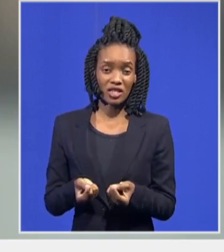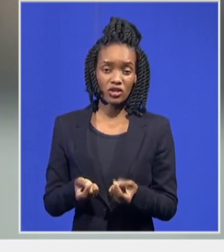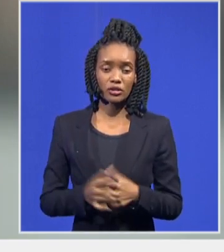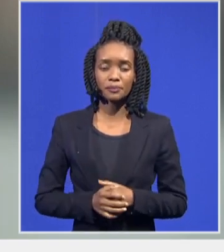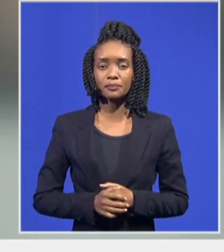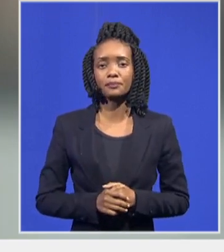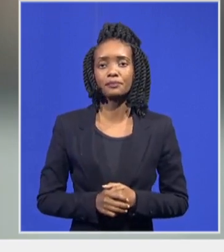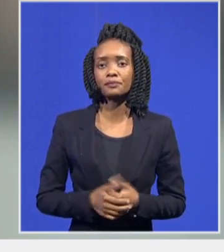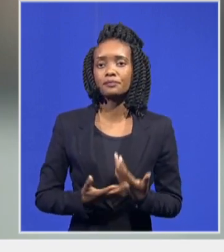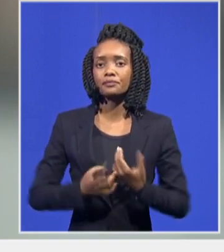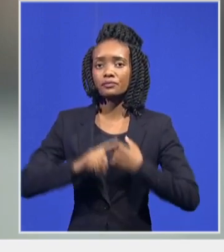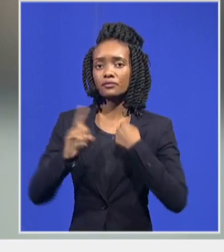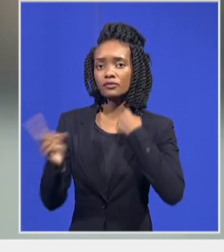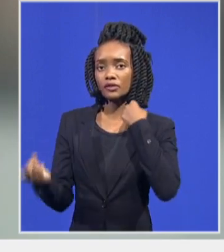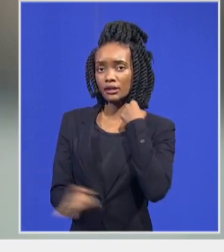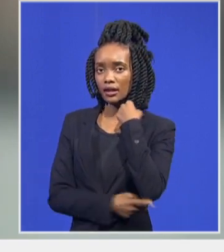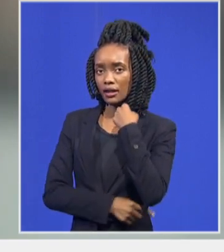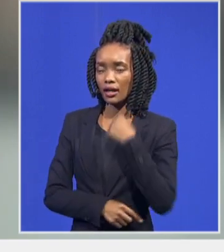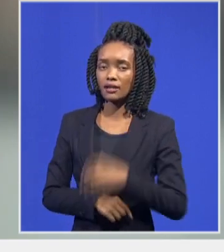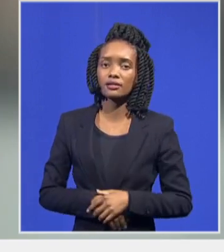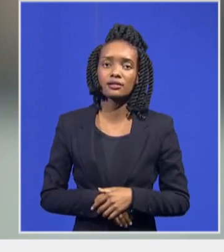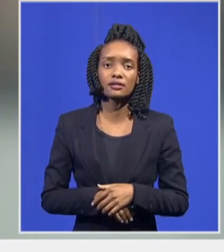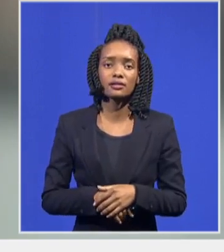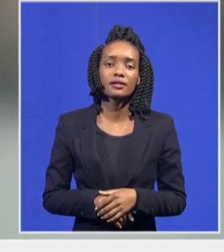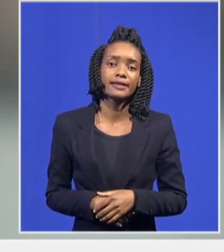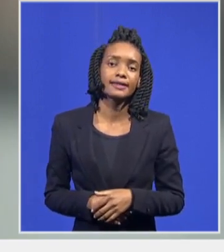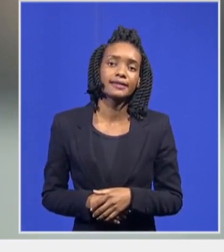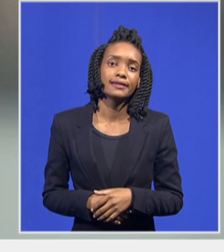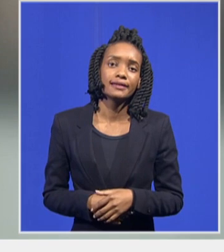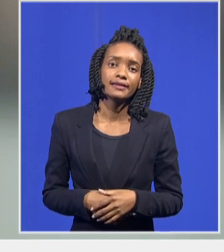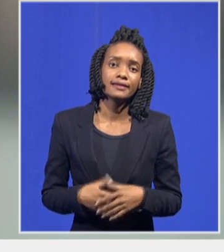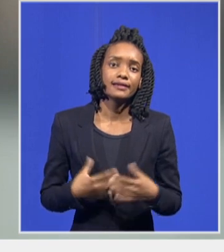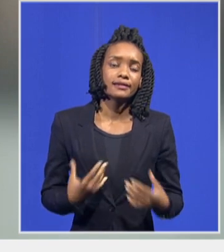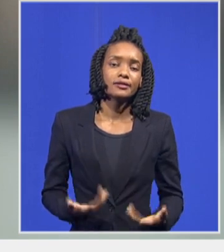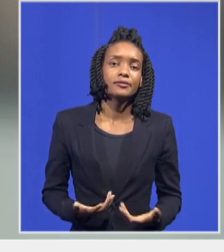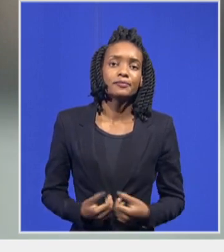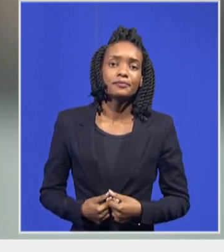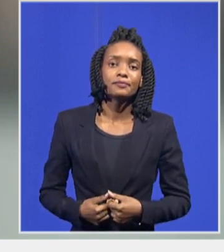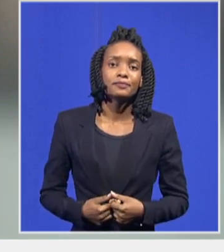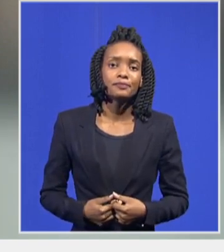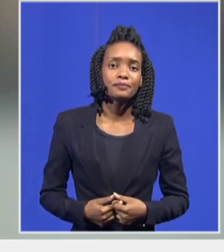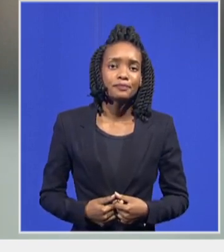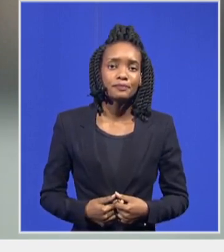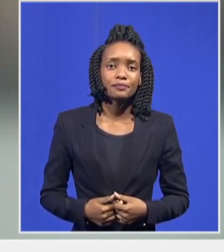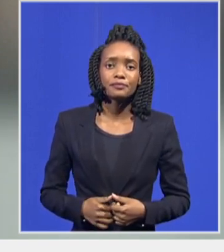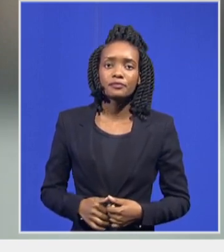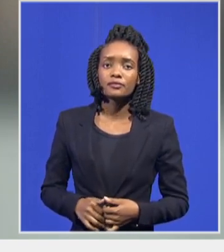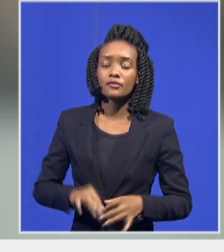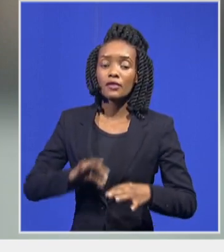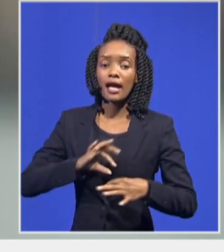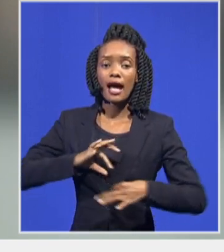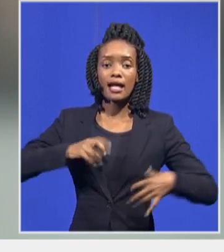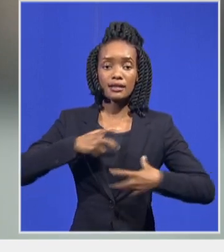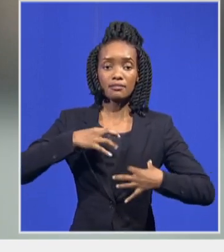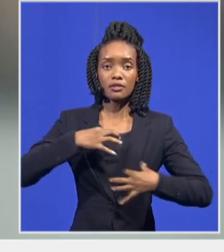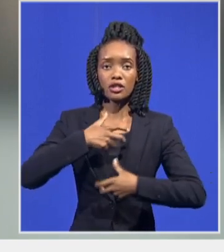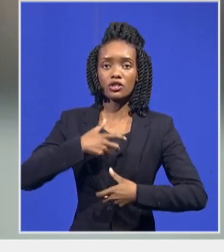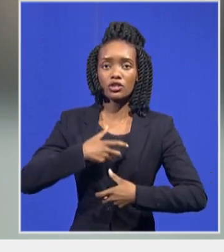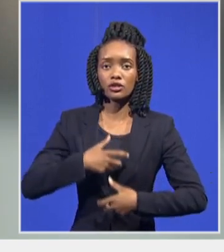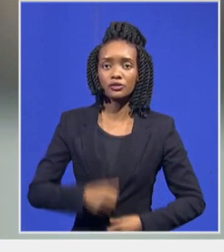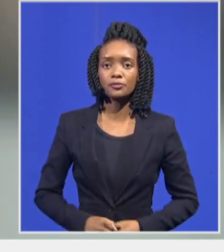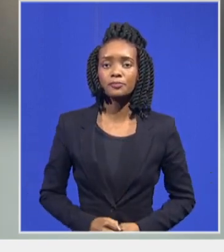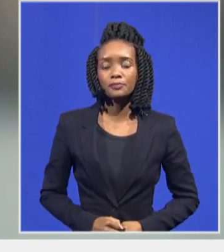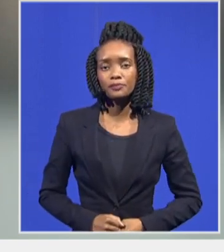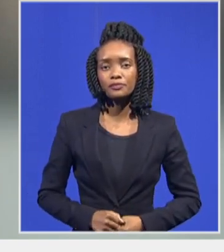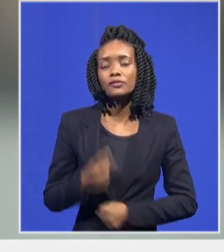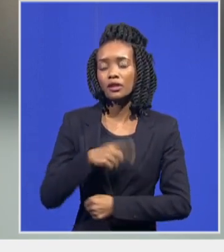Lastly, sorry, I've rabbited on the adaptation side, we do